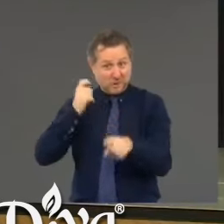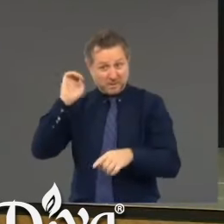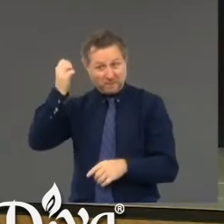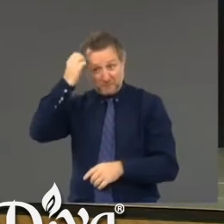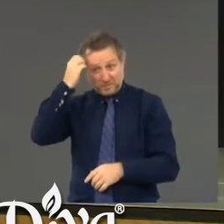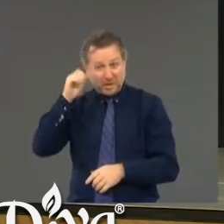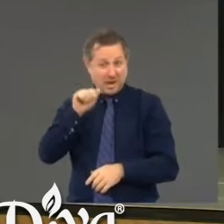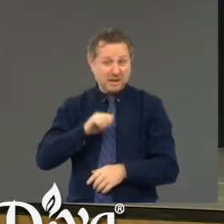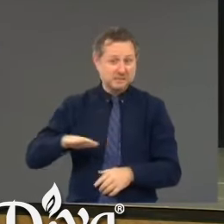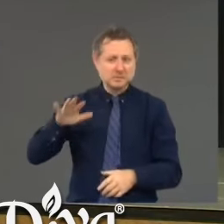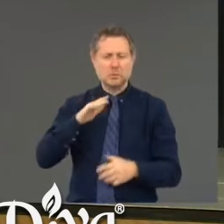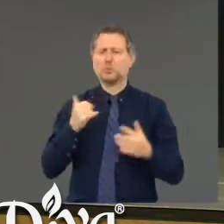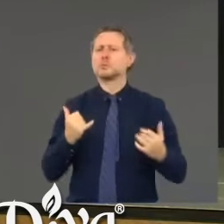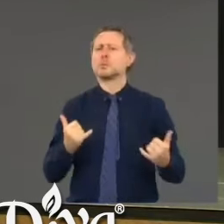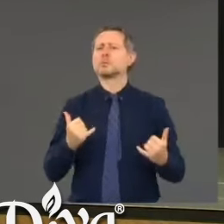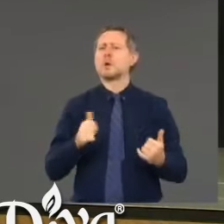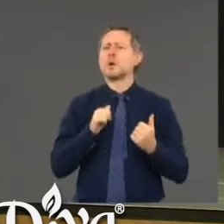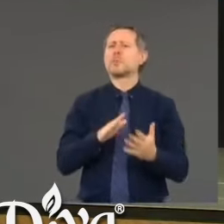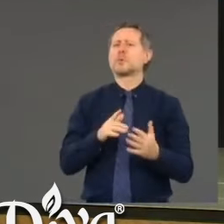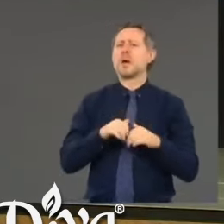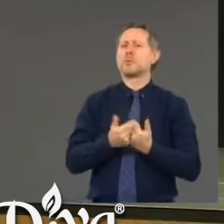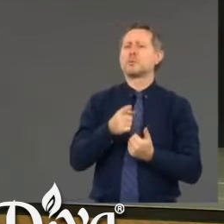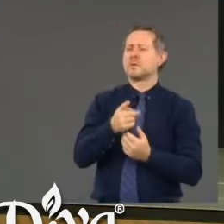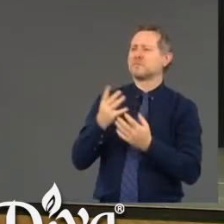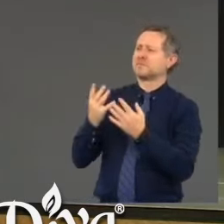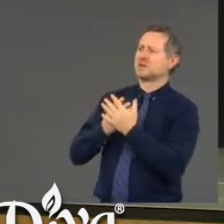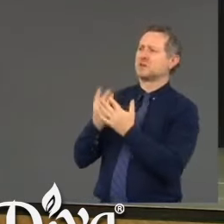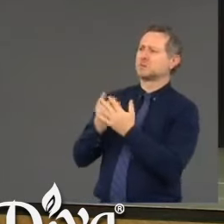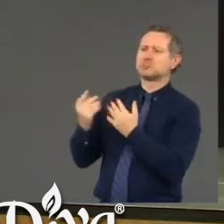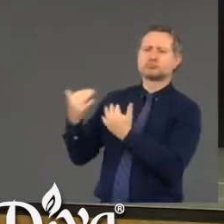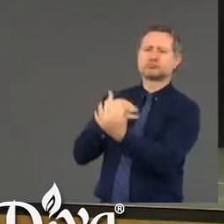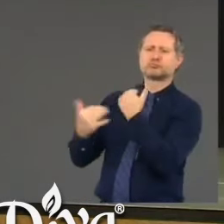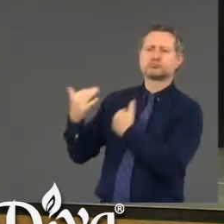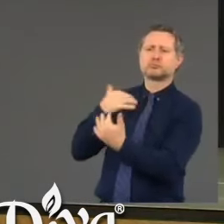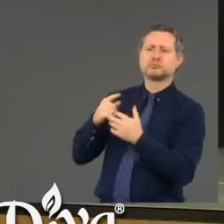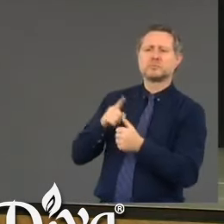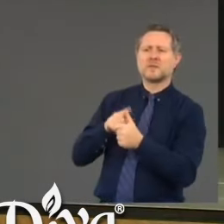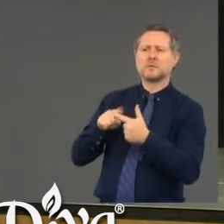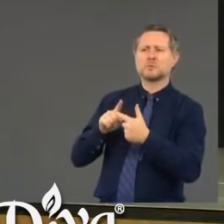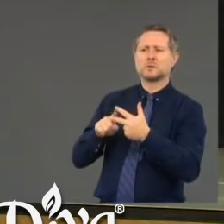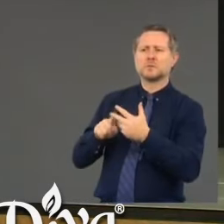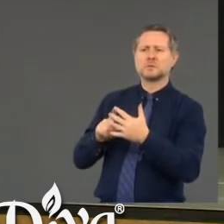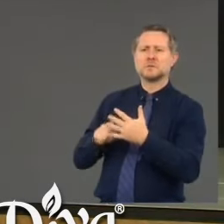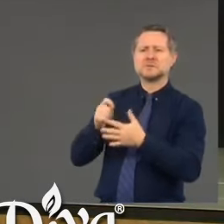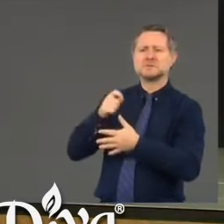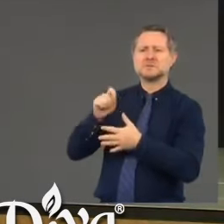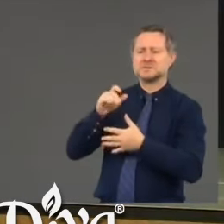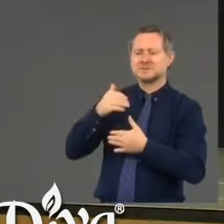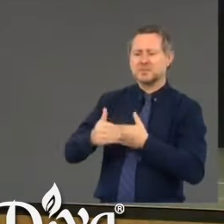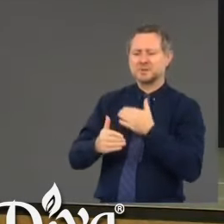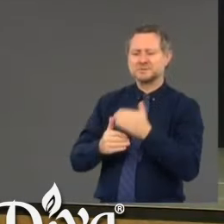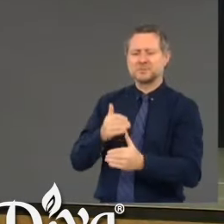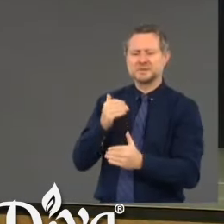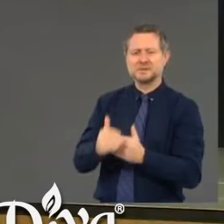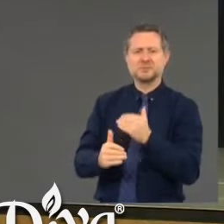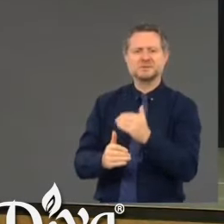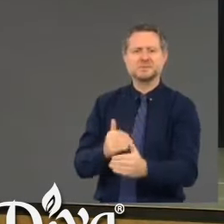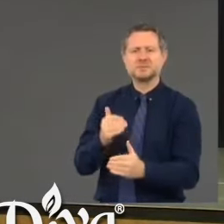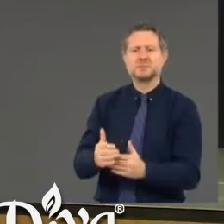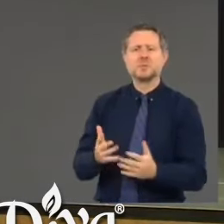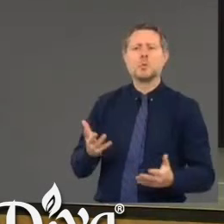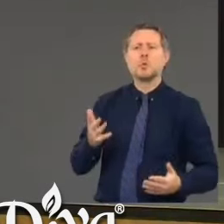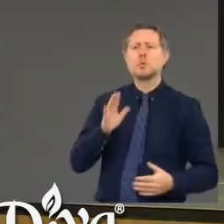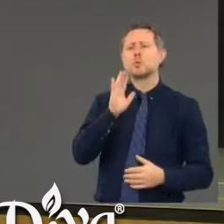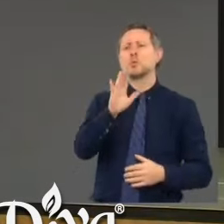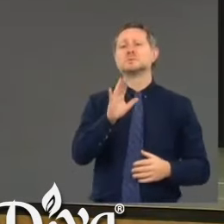done now to screen those travelers? What is the step-by-step process? And also, your health department tells me that it